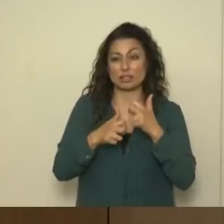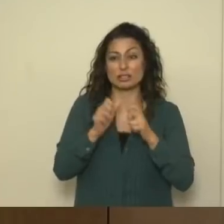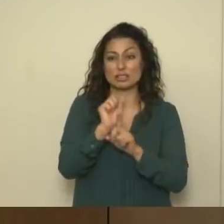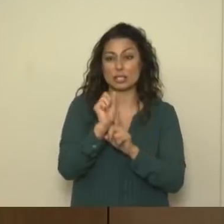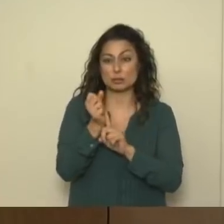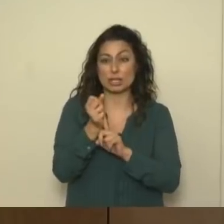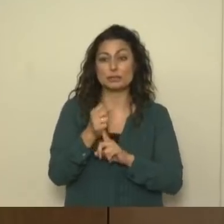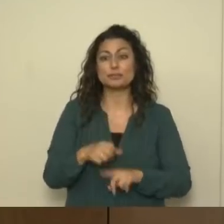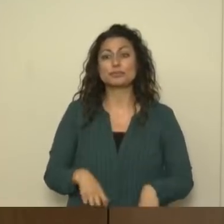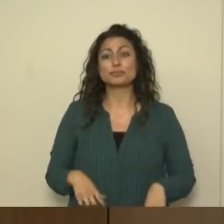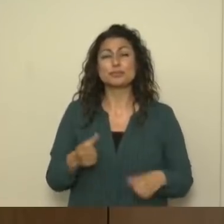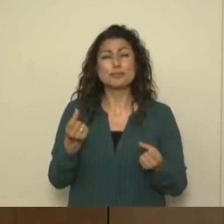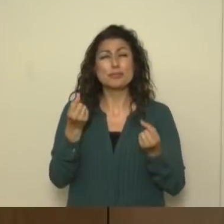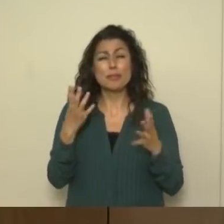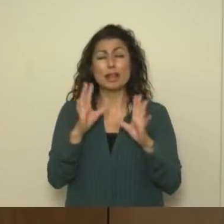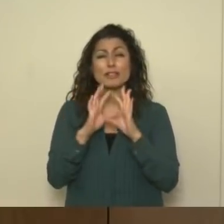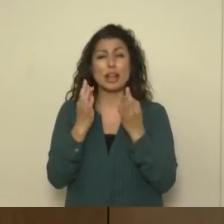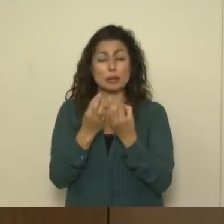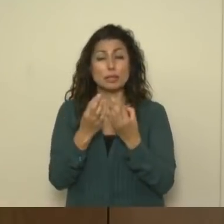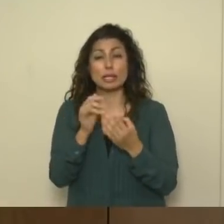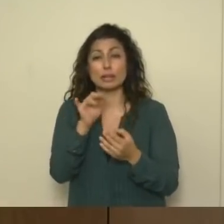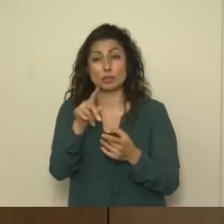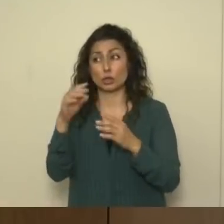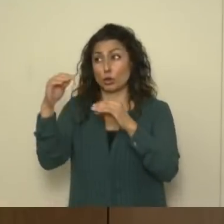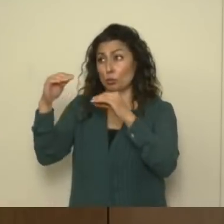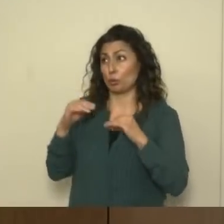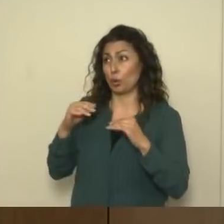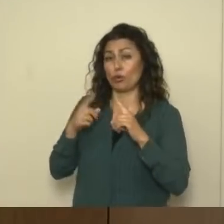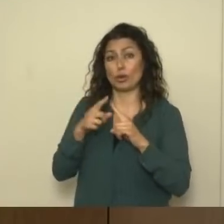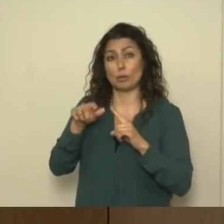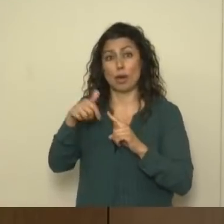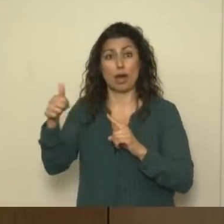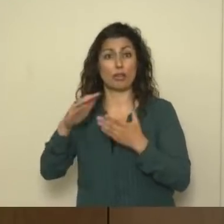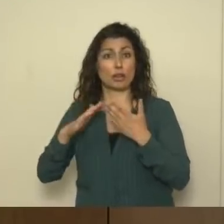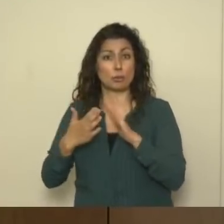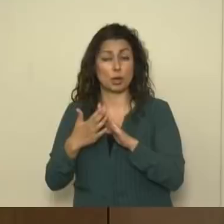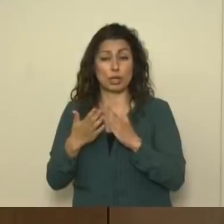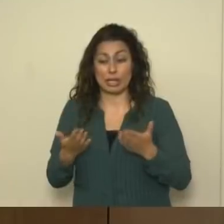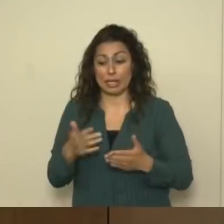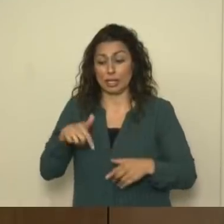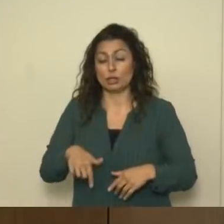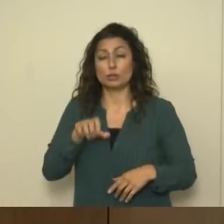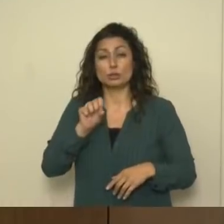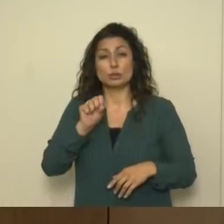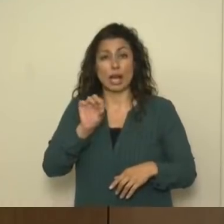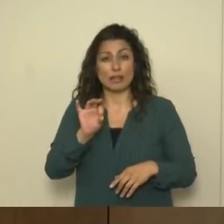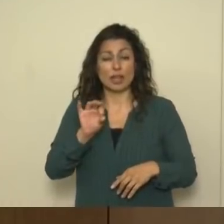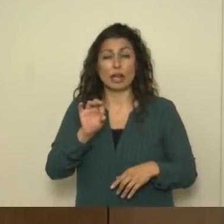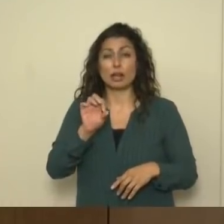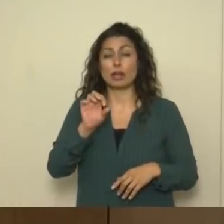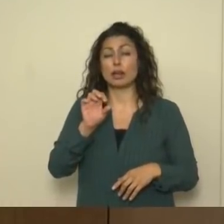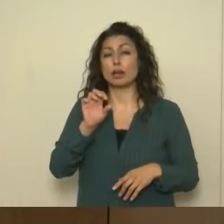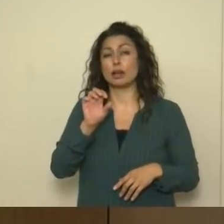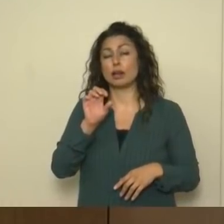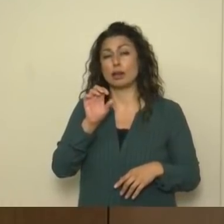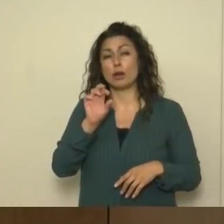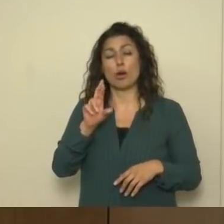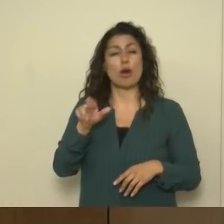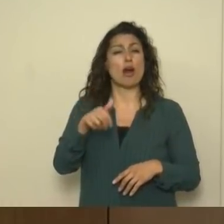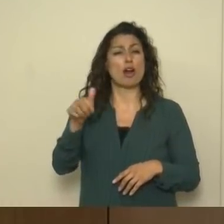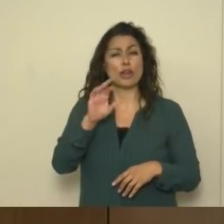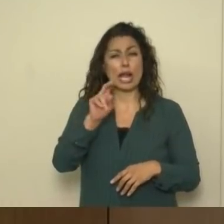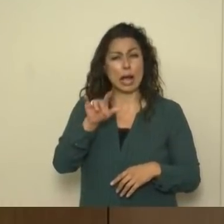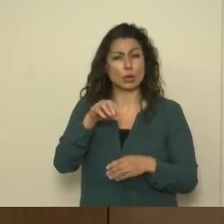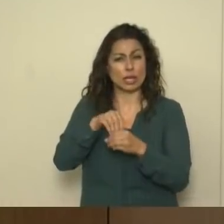circumstances. Like many families, even if you move here from a different community to Santa Fe or county in the state,